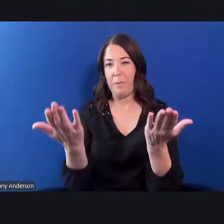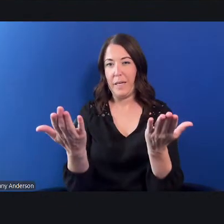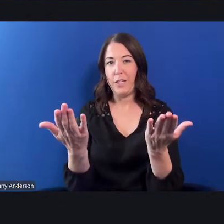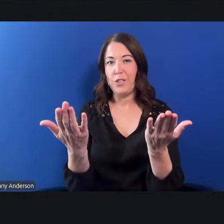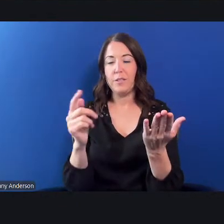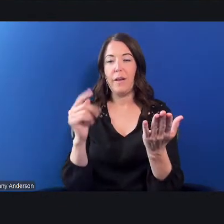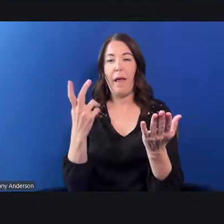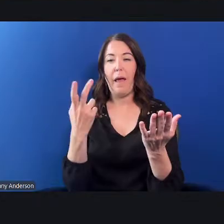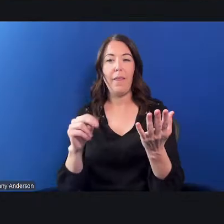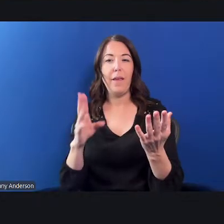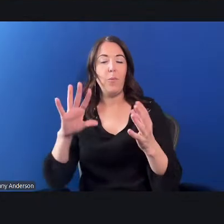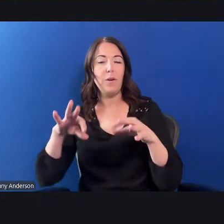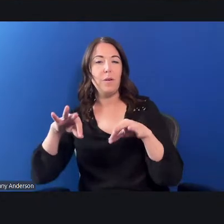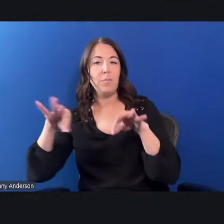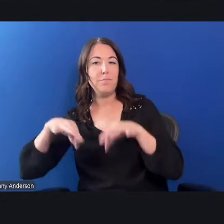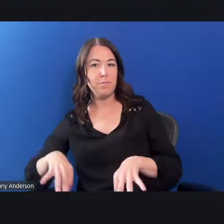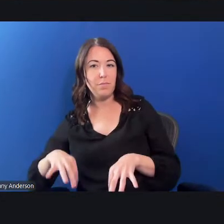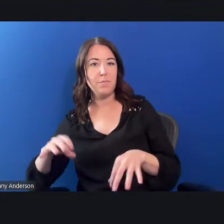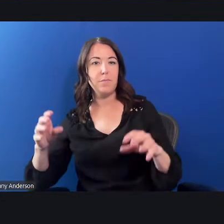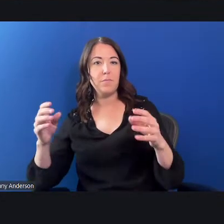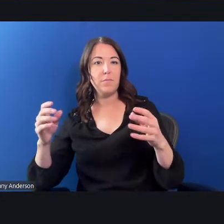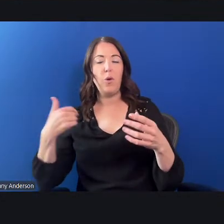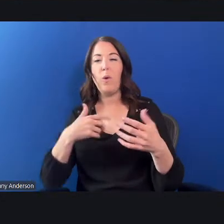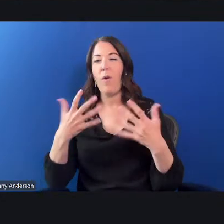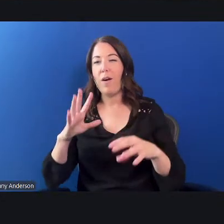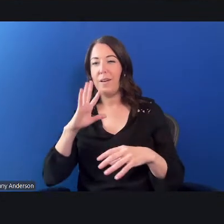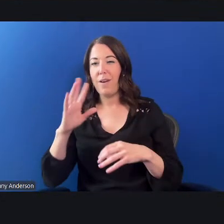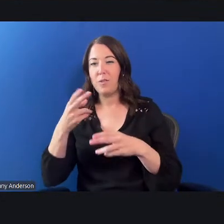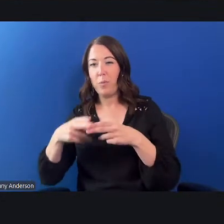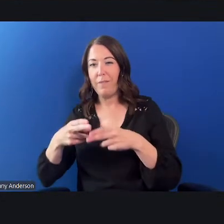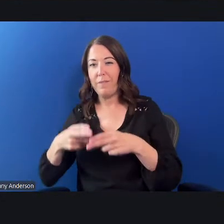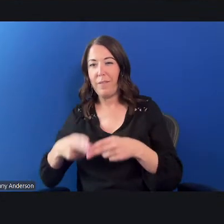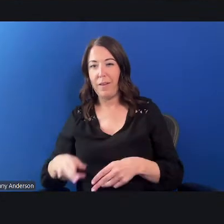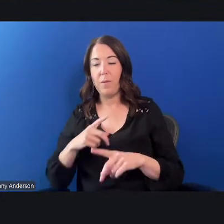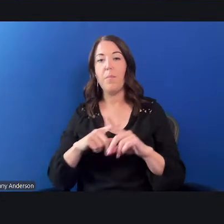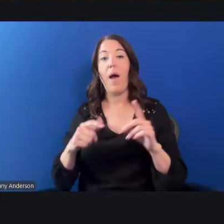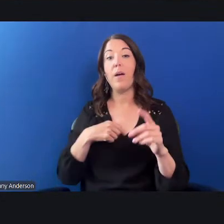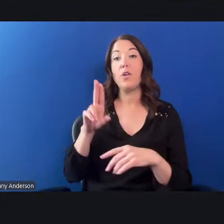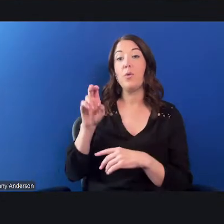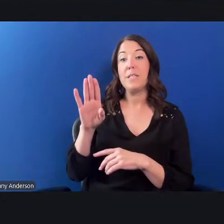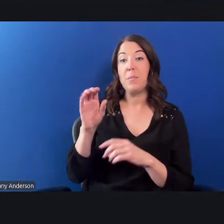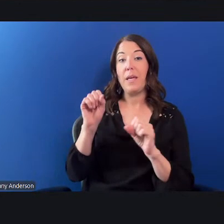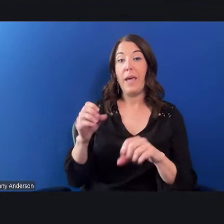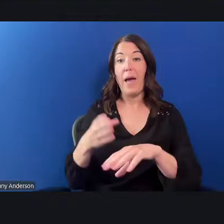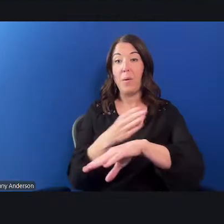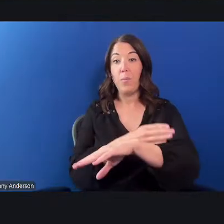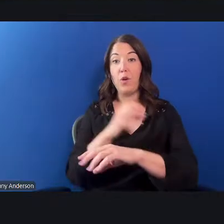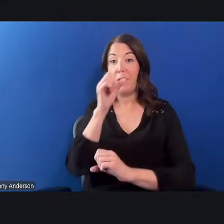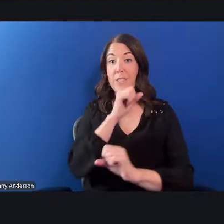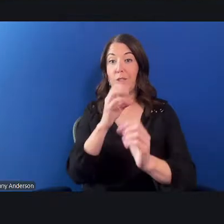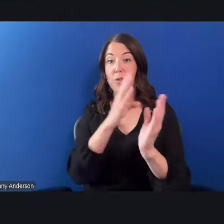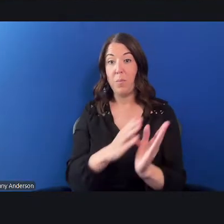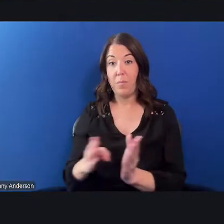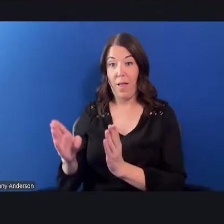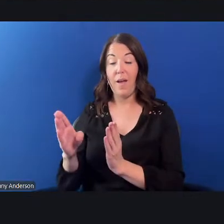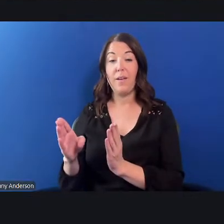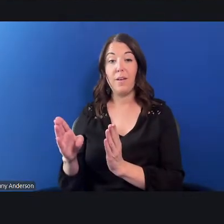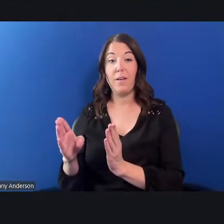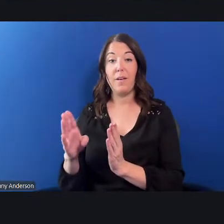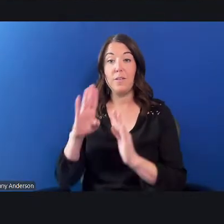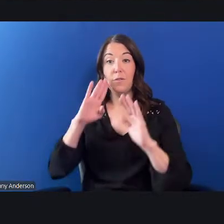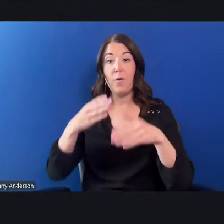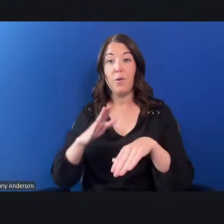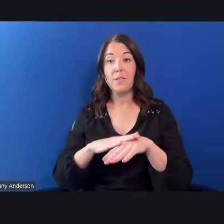you an overview. We've talked briefly about this in other updates, but that USDB can improve its strategic planning to focus on